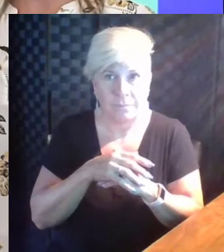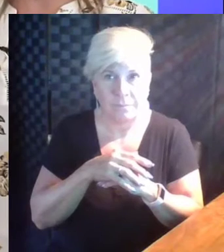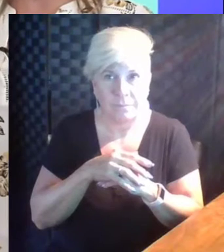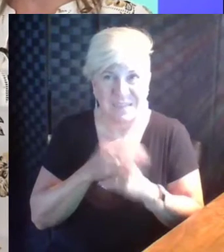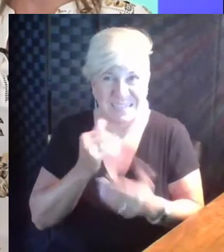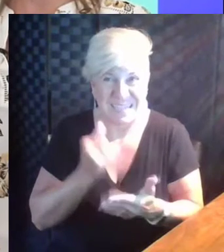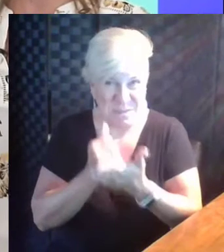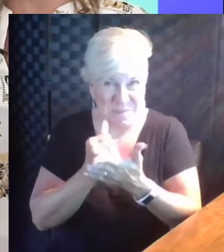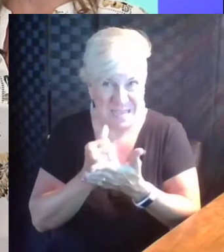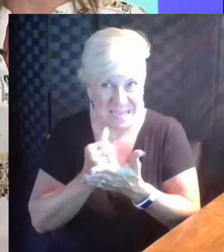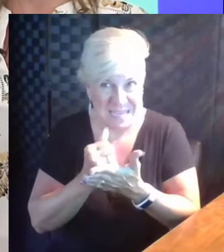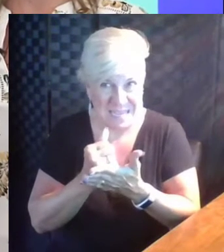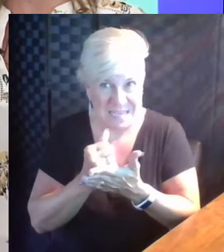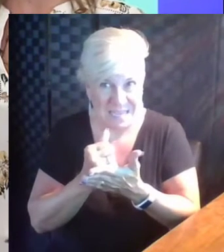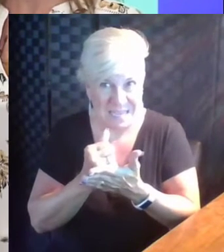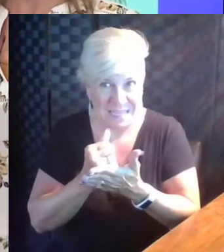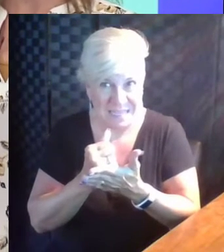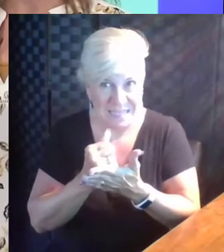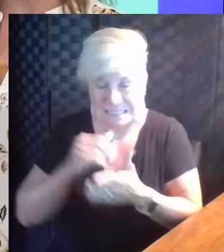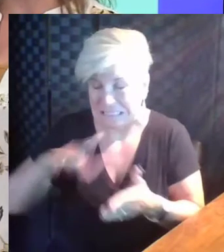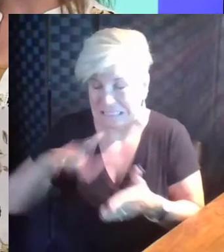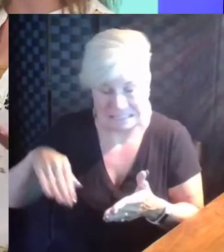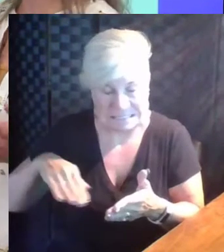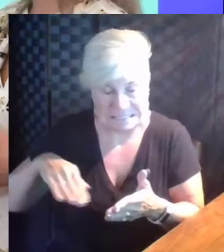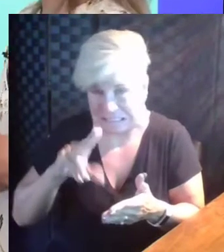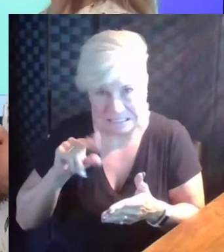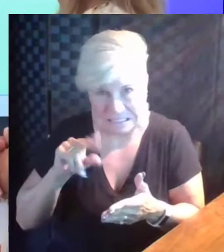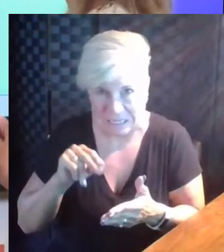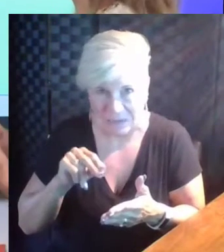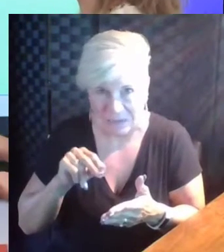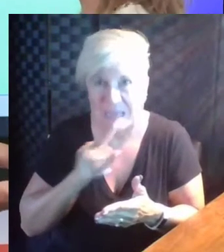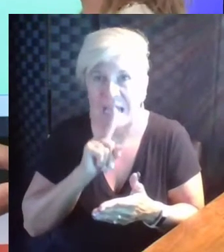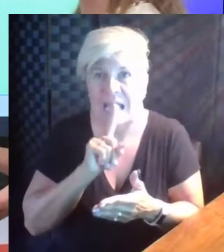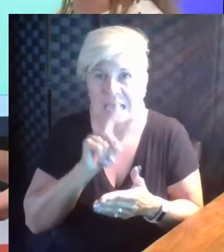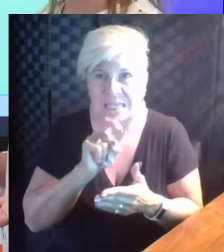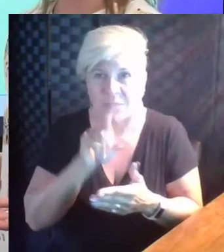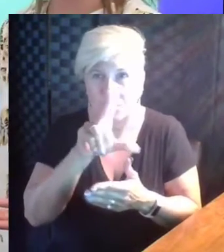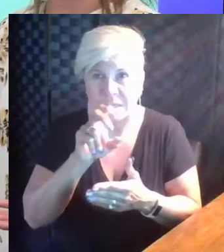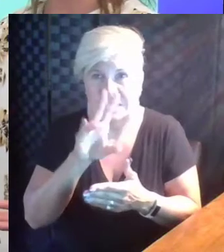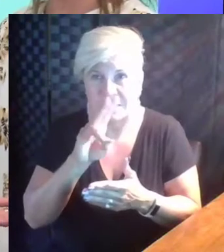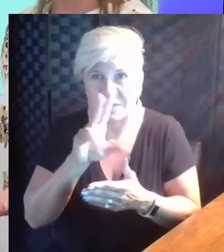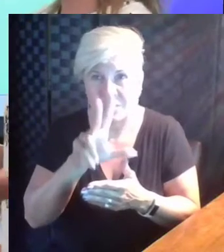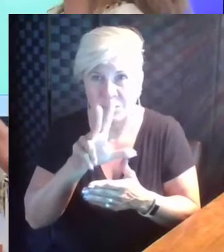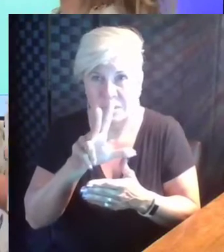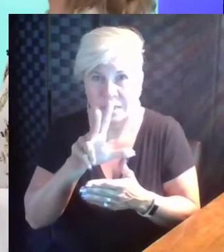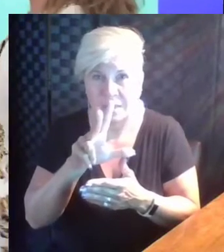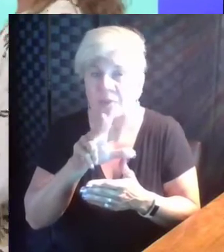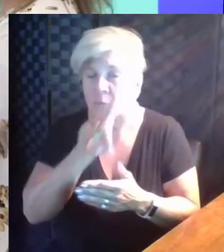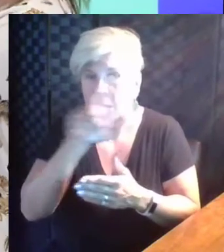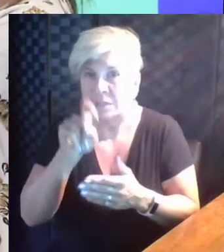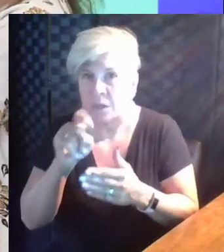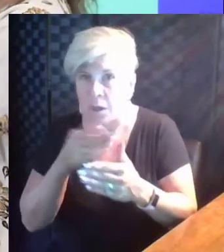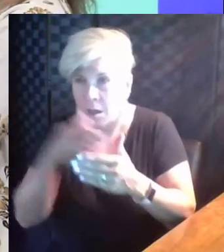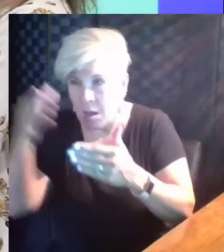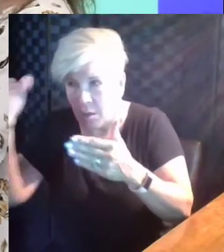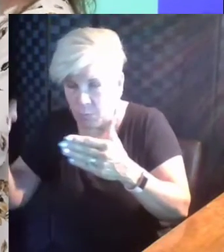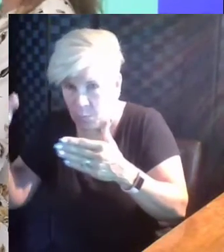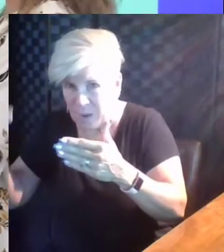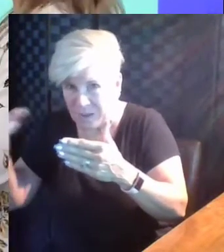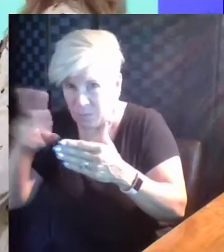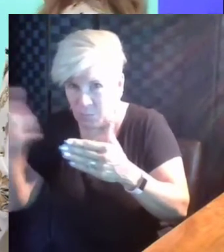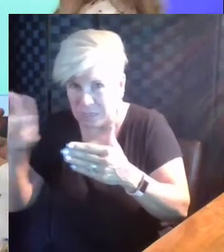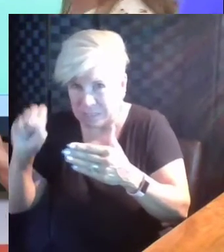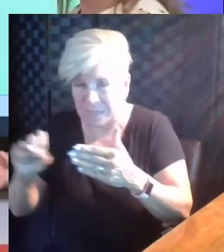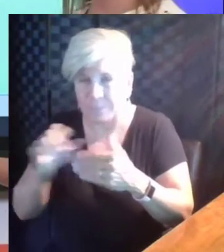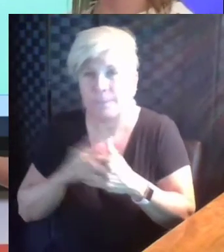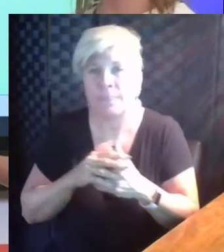Does that help me? Not really. I need that 373, or that question mark, to be all the way on that